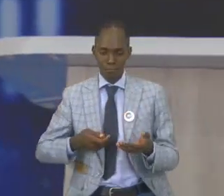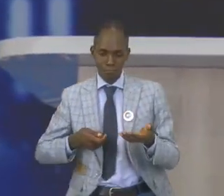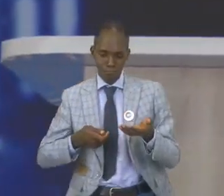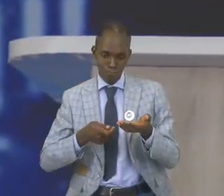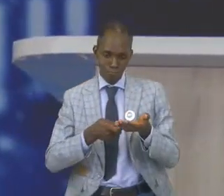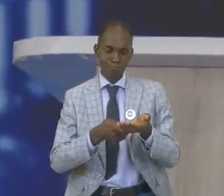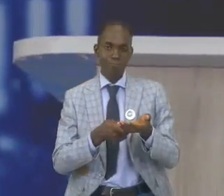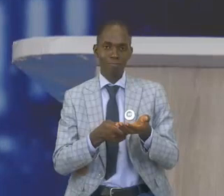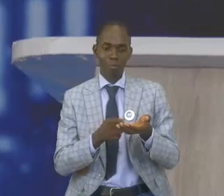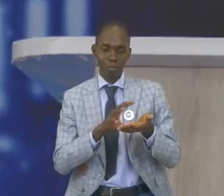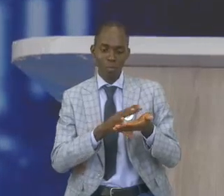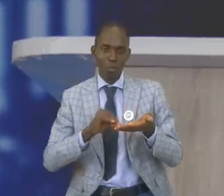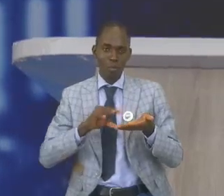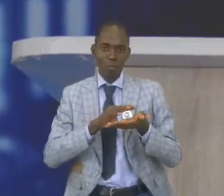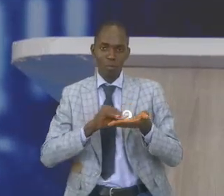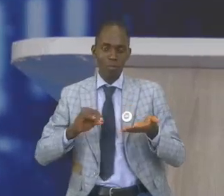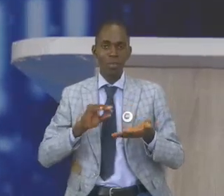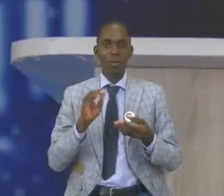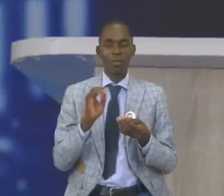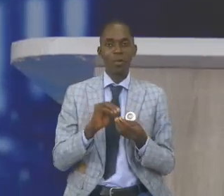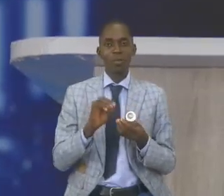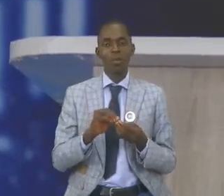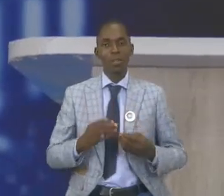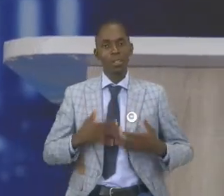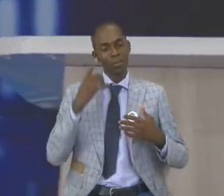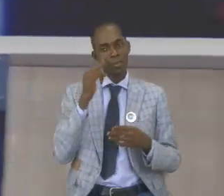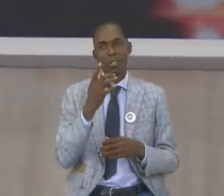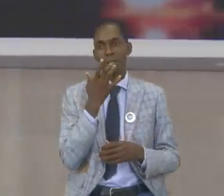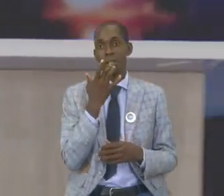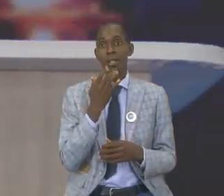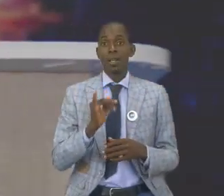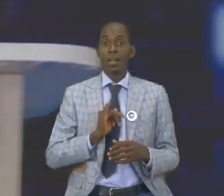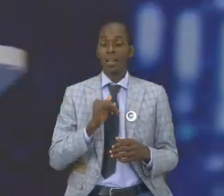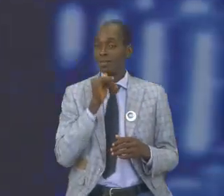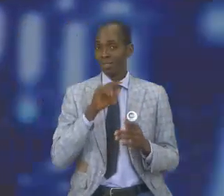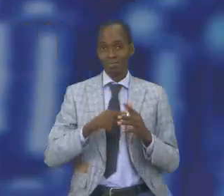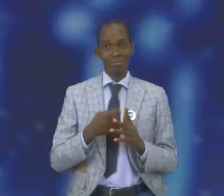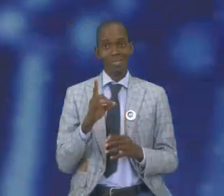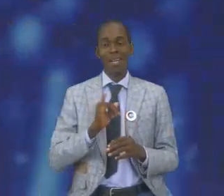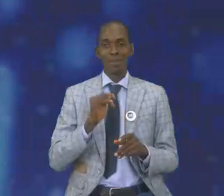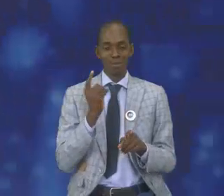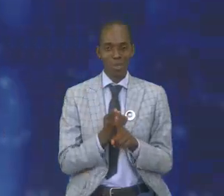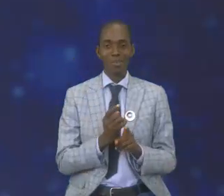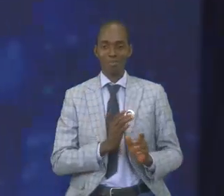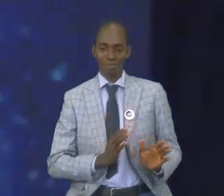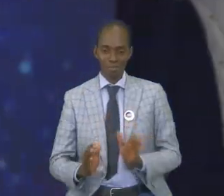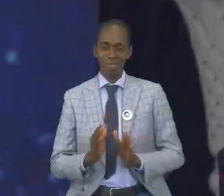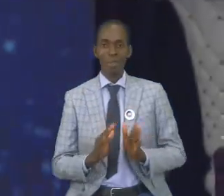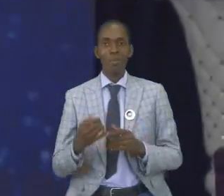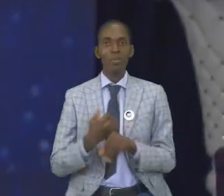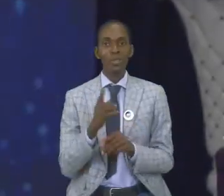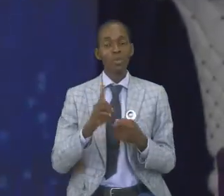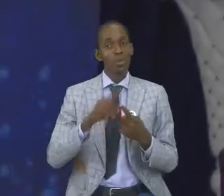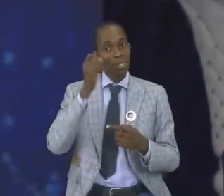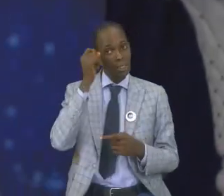only that, I'm talking to you today. I've not started. I'm just, you know, warming up and trying to make you understand. Now